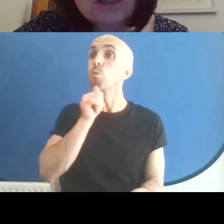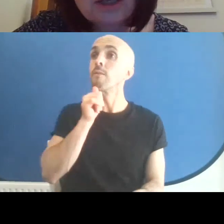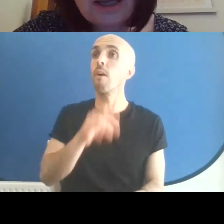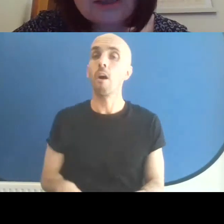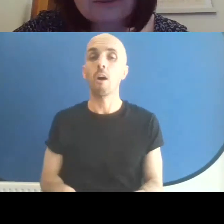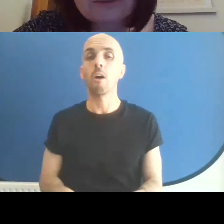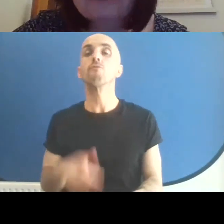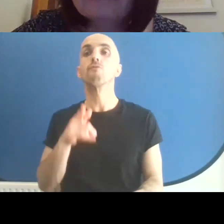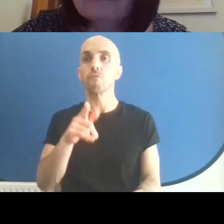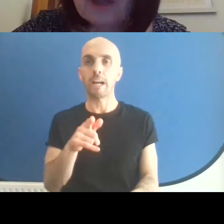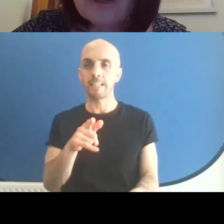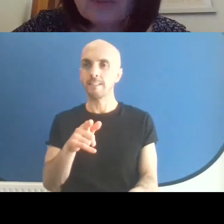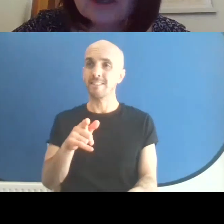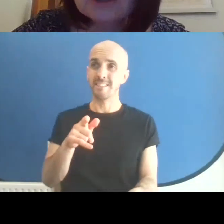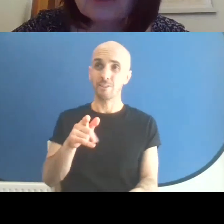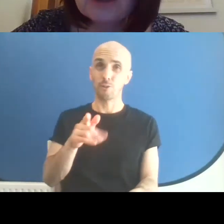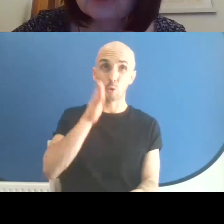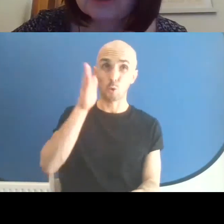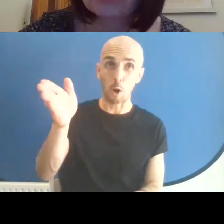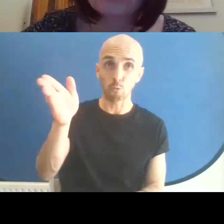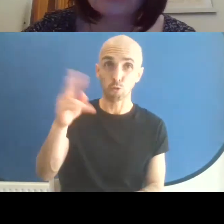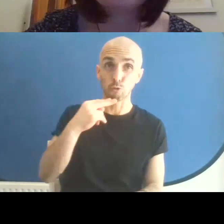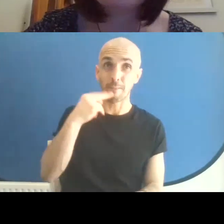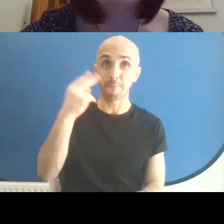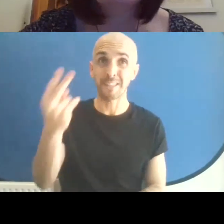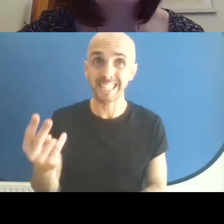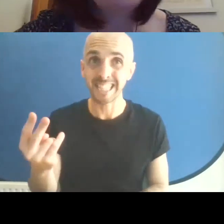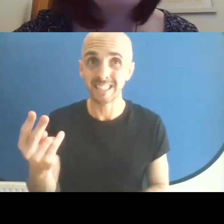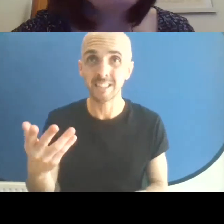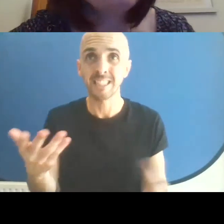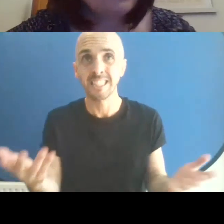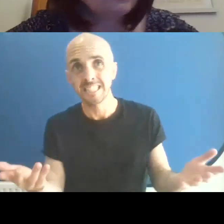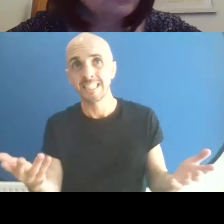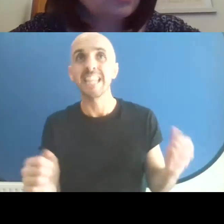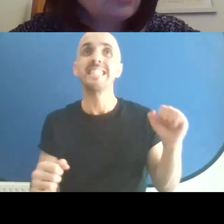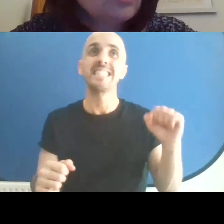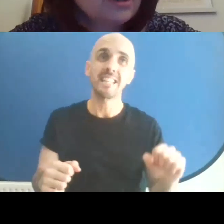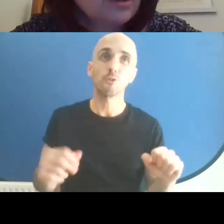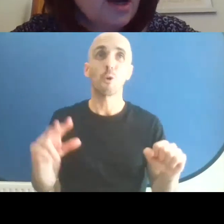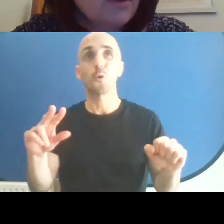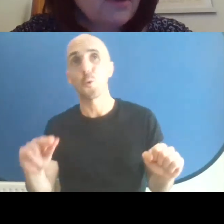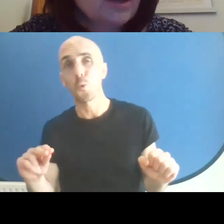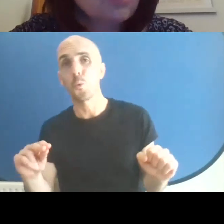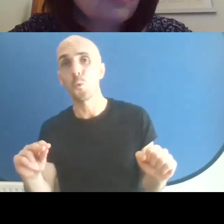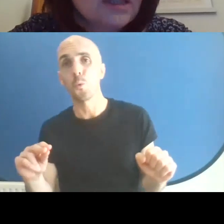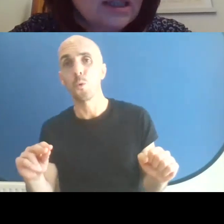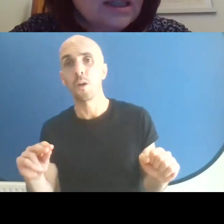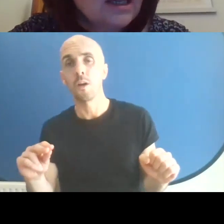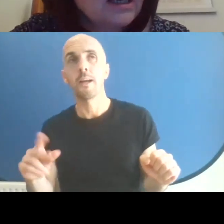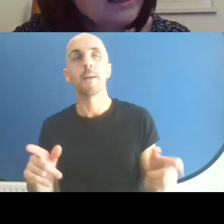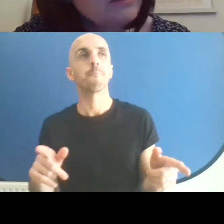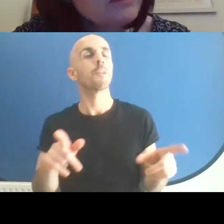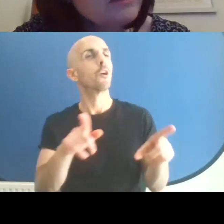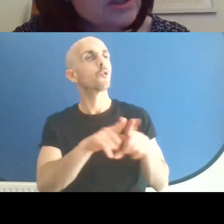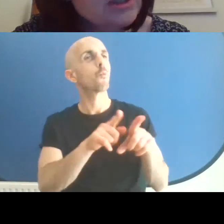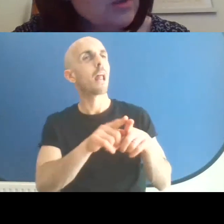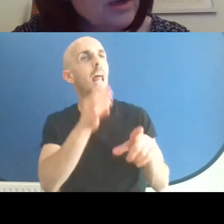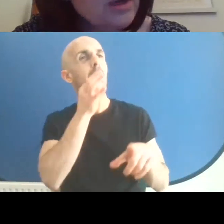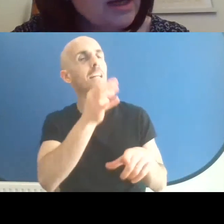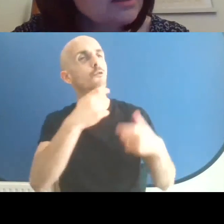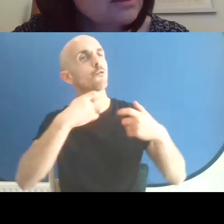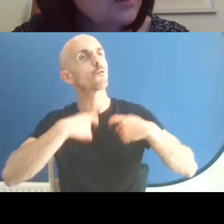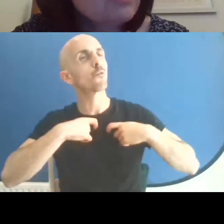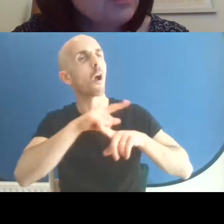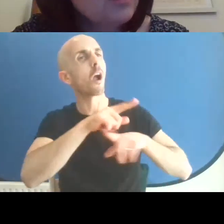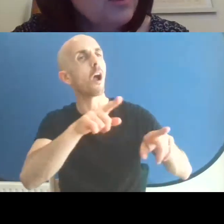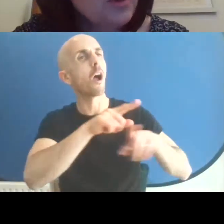weighing up the information that they had. Then we asked people generally how they found using actual visits, and that was